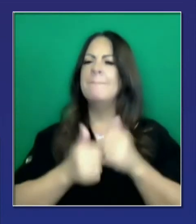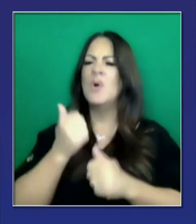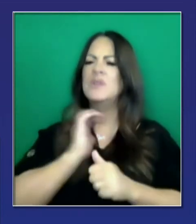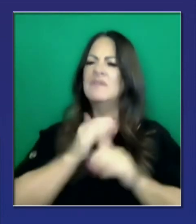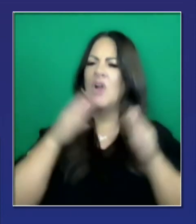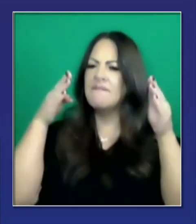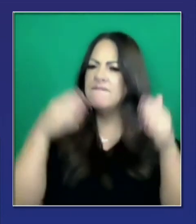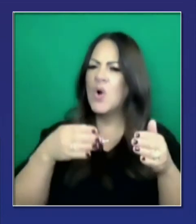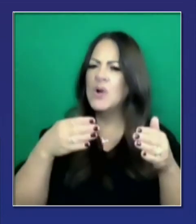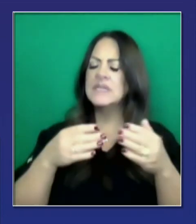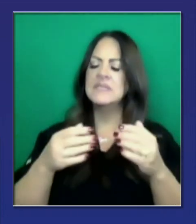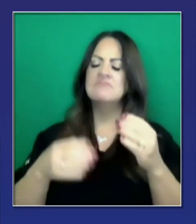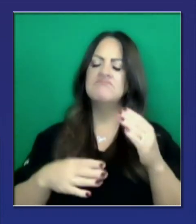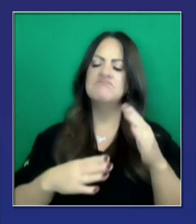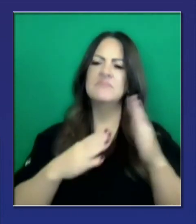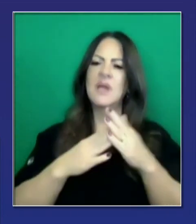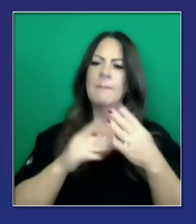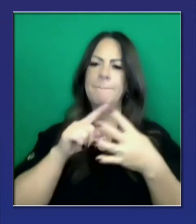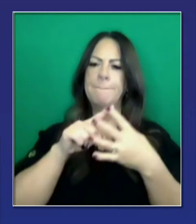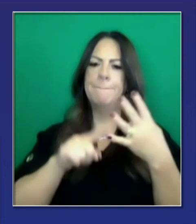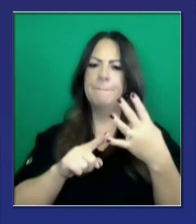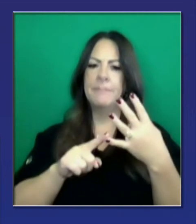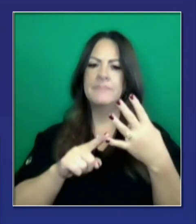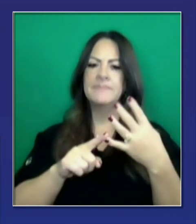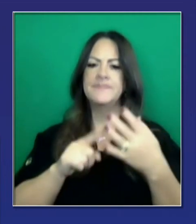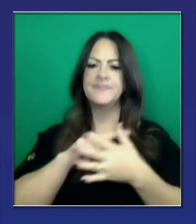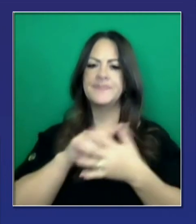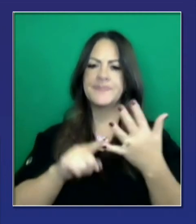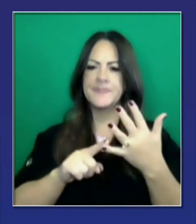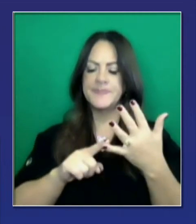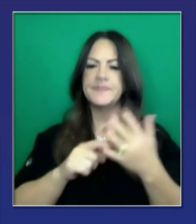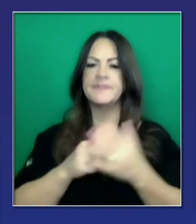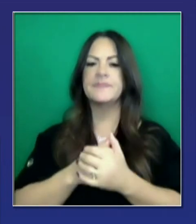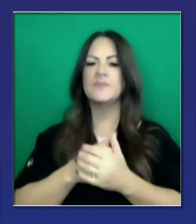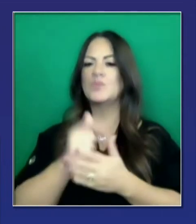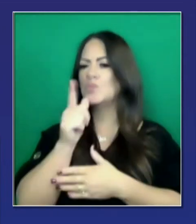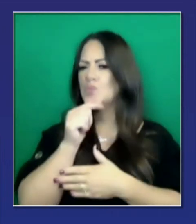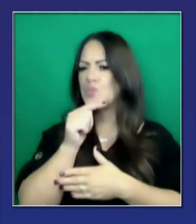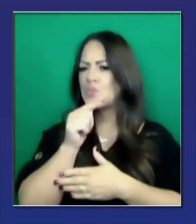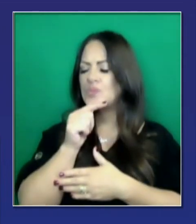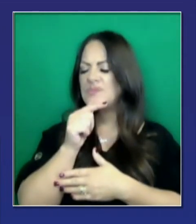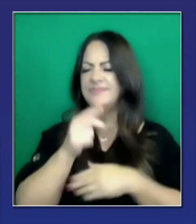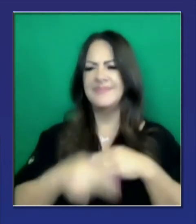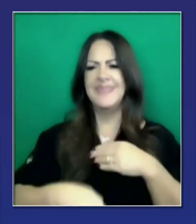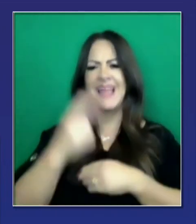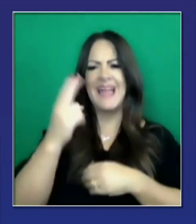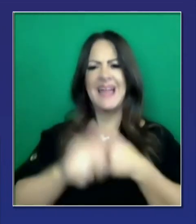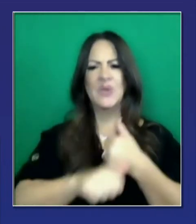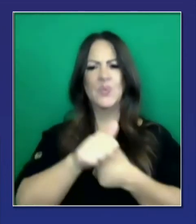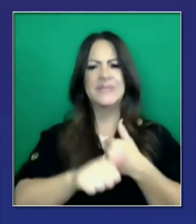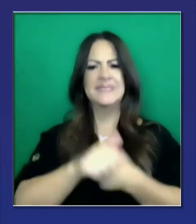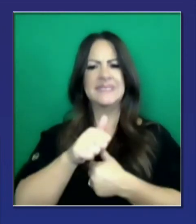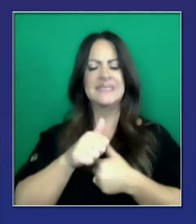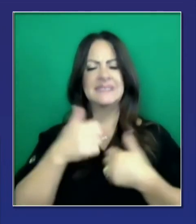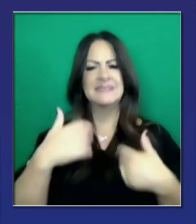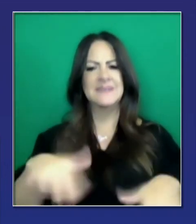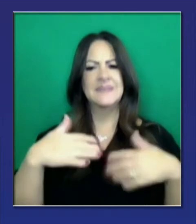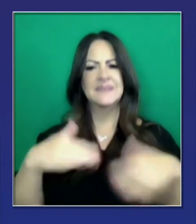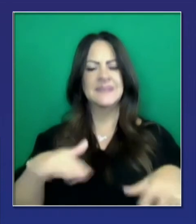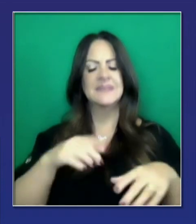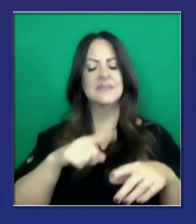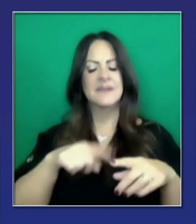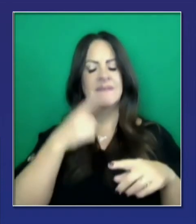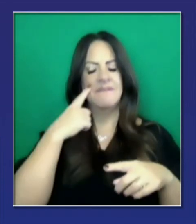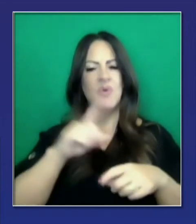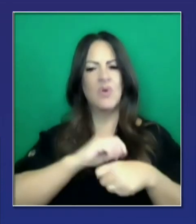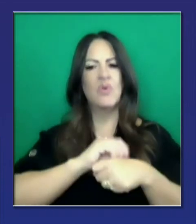the top facilities, top in terms of their being high-risk facilities, top-of-mind facilities in terms of our